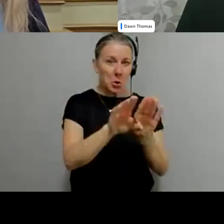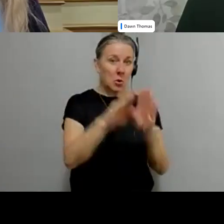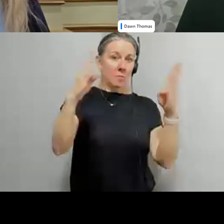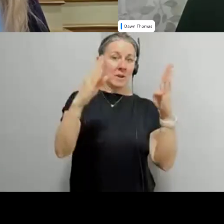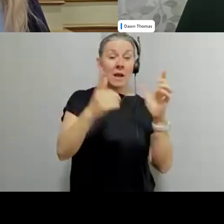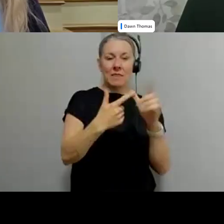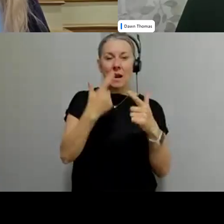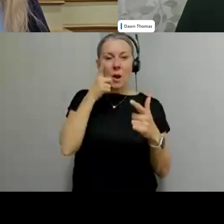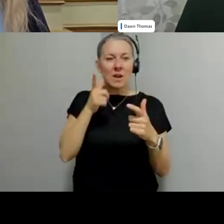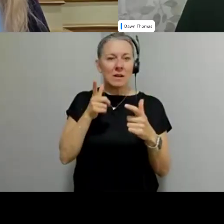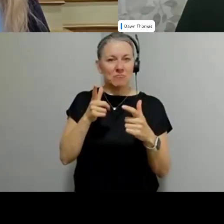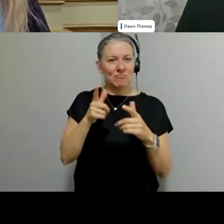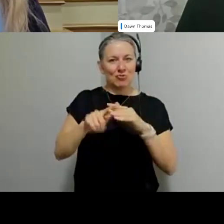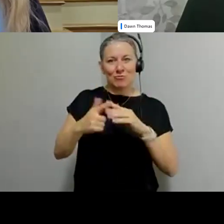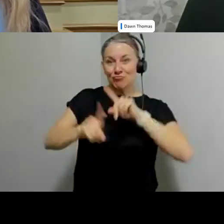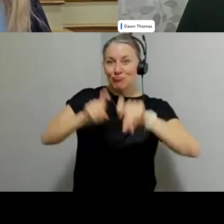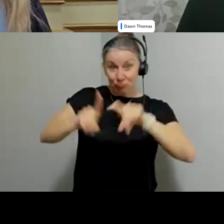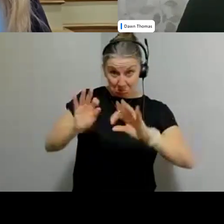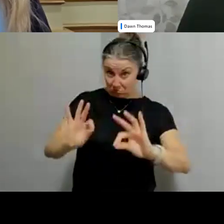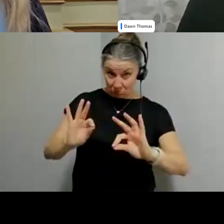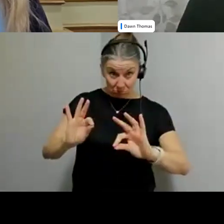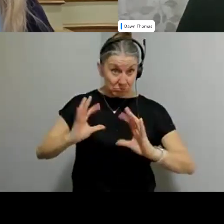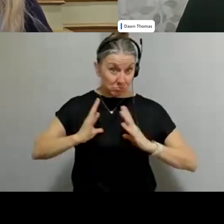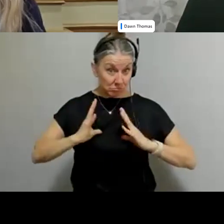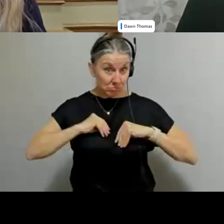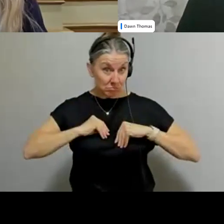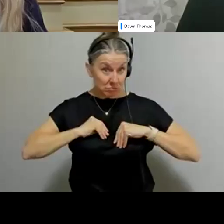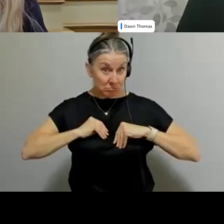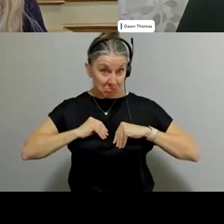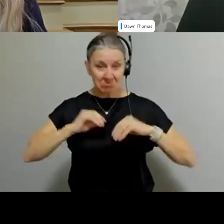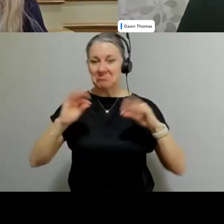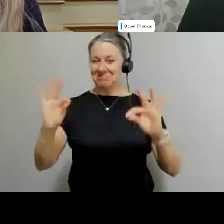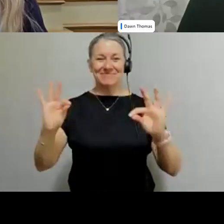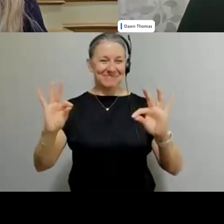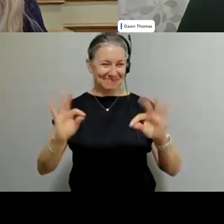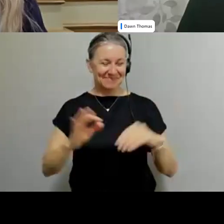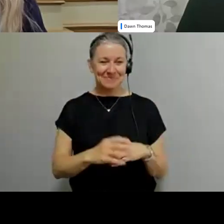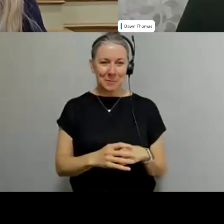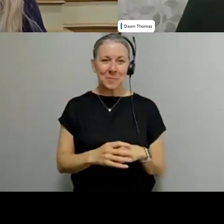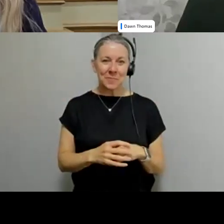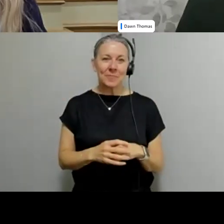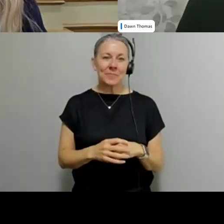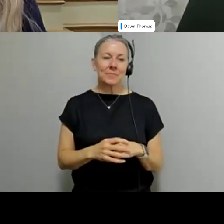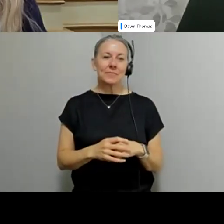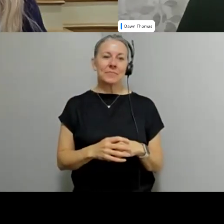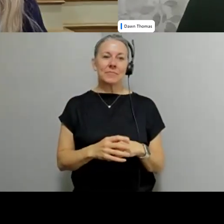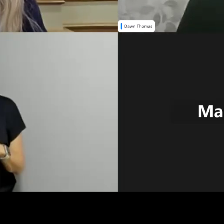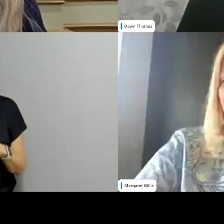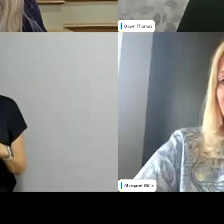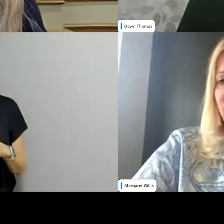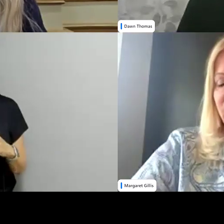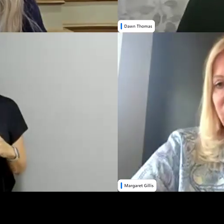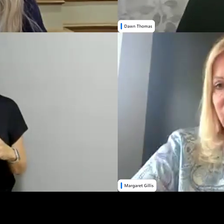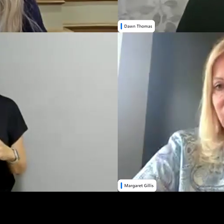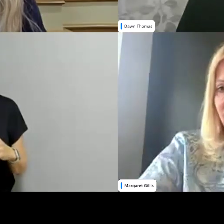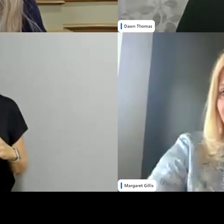of that moderated discussion, if that's all right with everybody else. All right, very good. With that, if I could, I will also invite